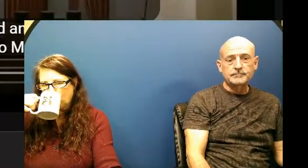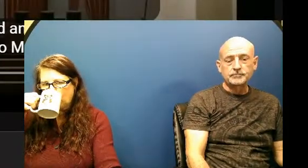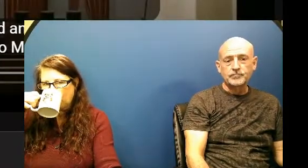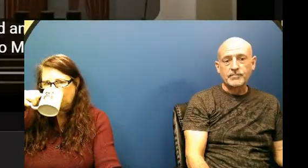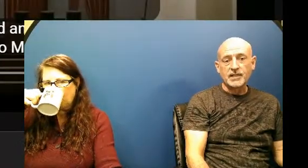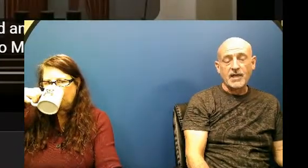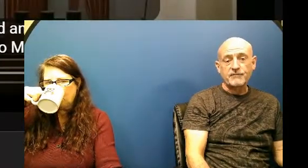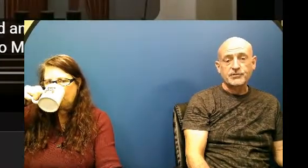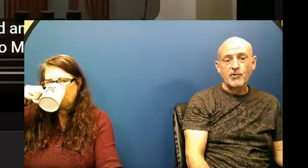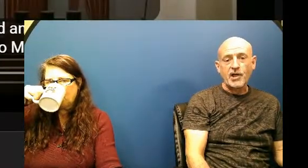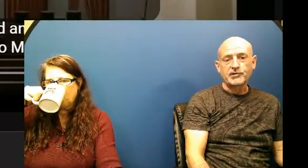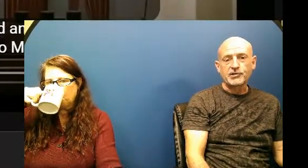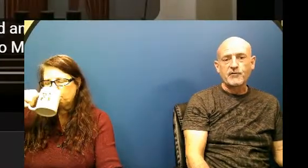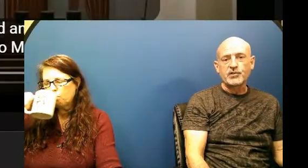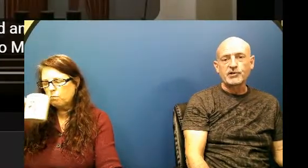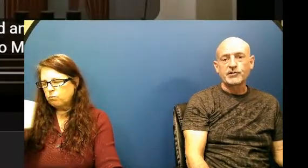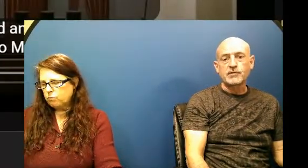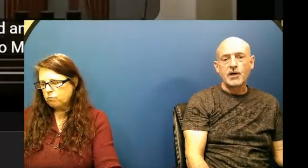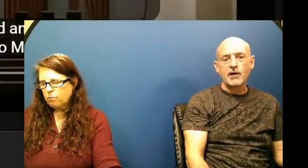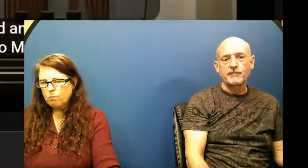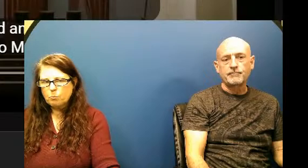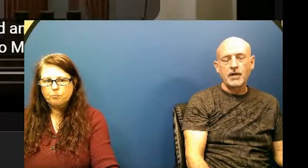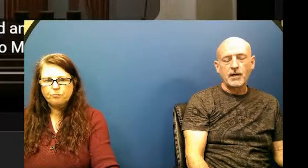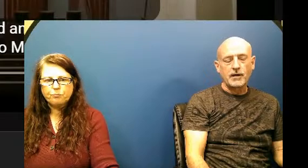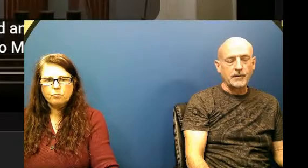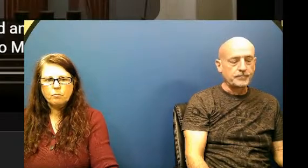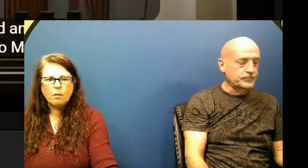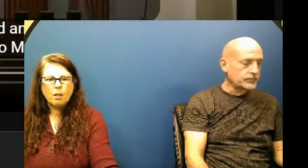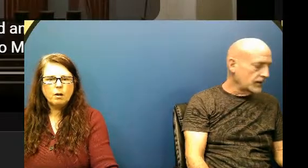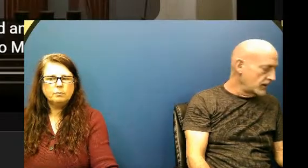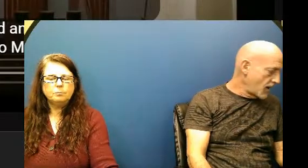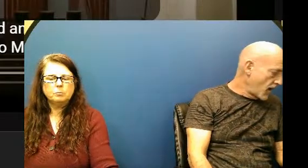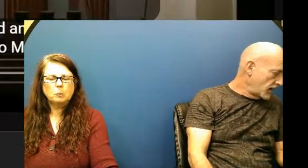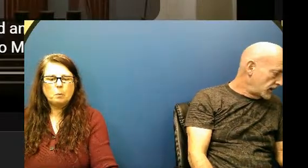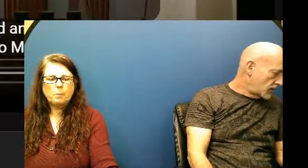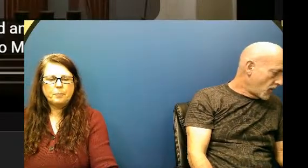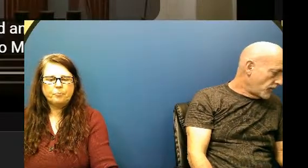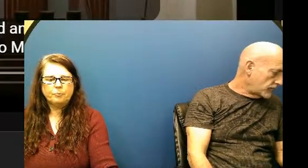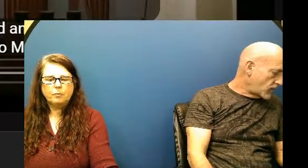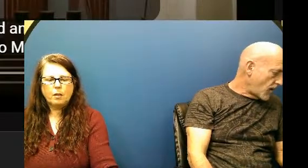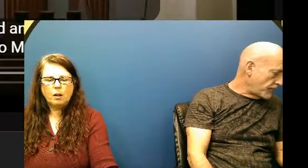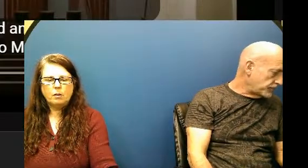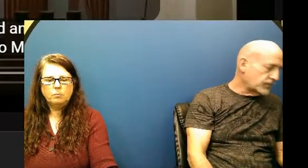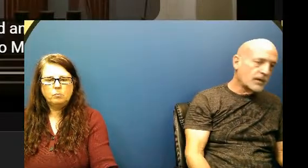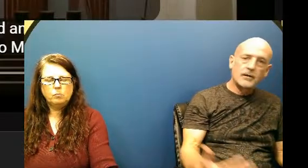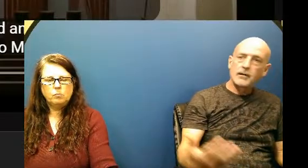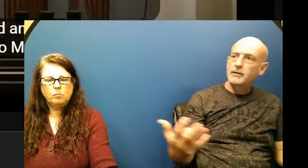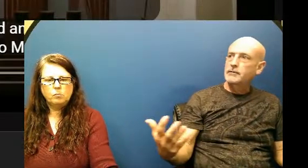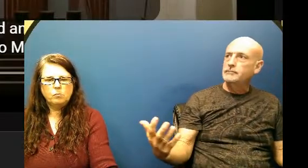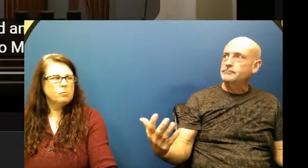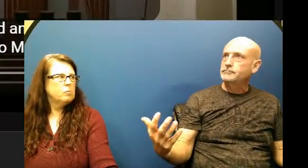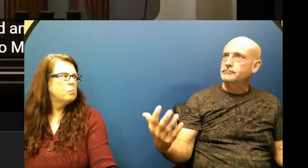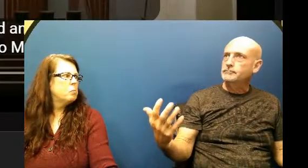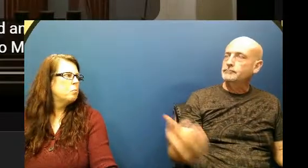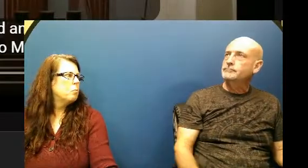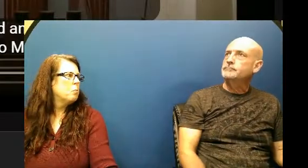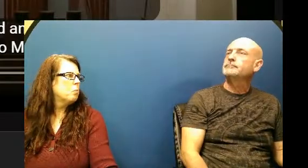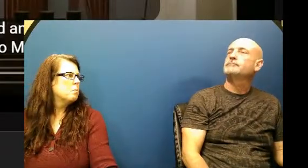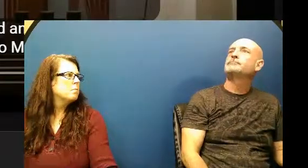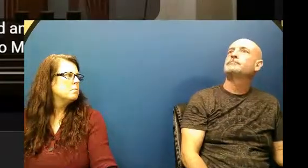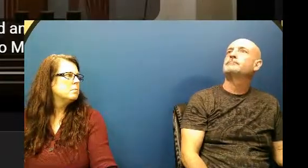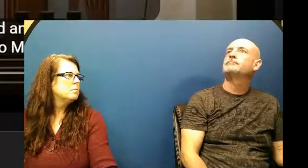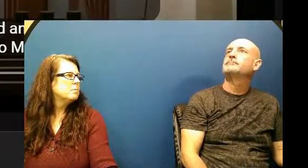So I'm glad you're bringing that up. That fits right in the when it comes definition to of national security, you're right that Congress can prohibit Americans, to use that case as an example,